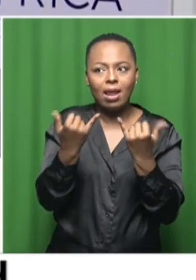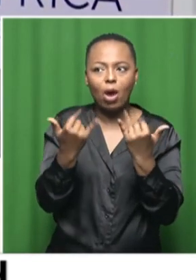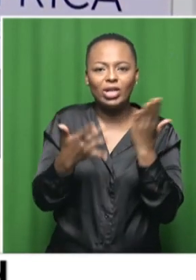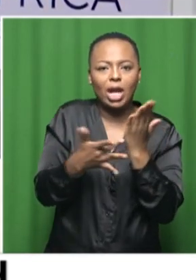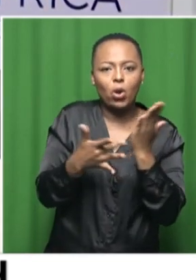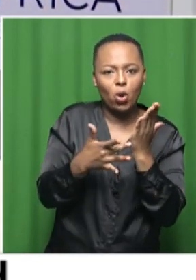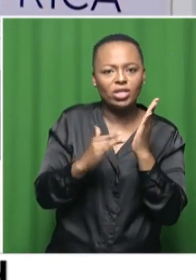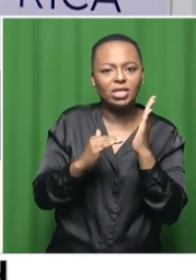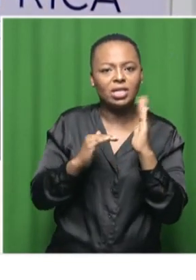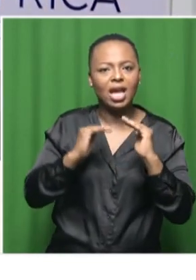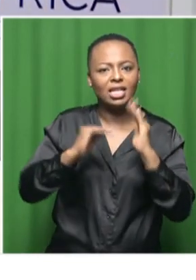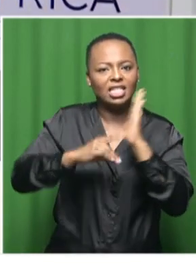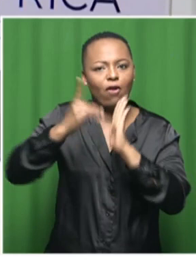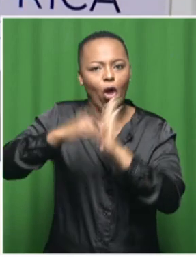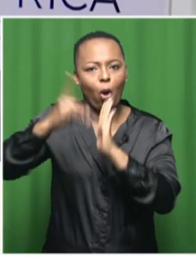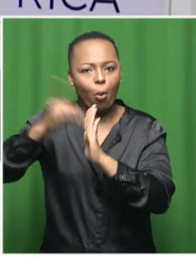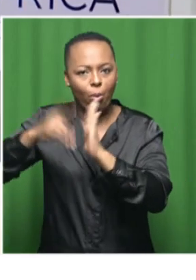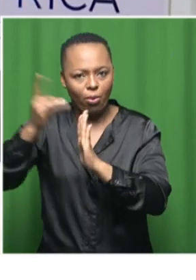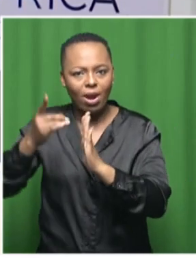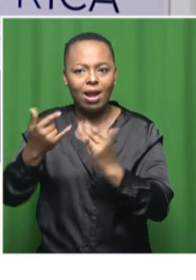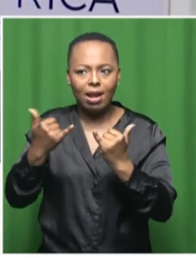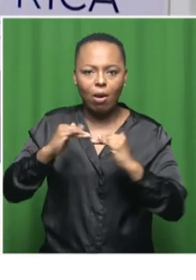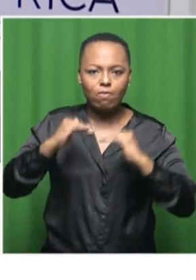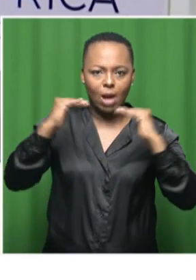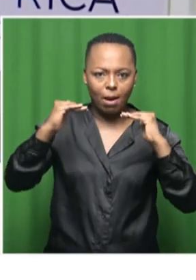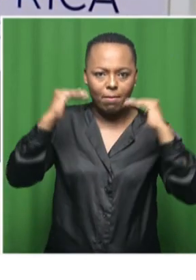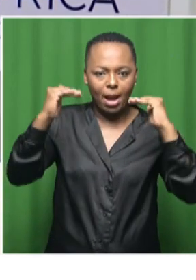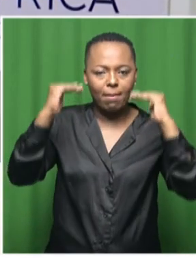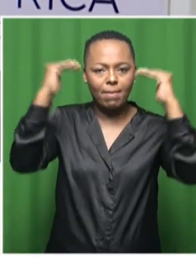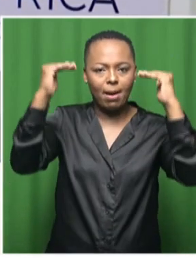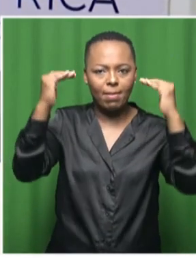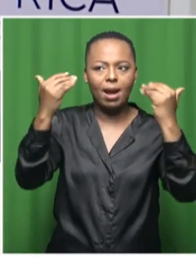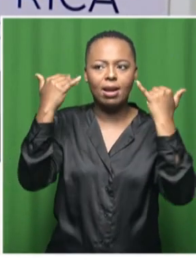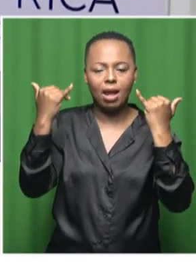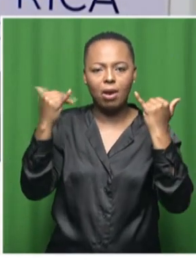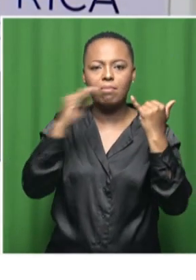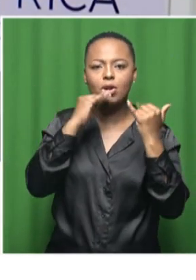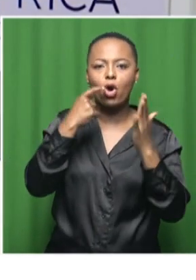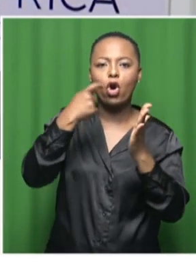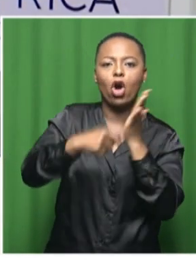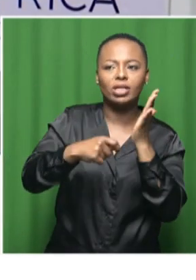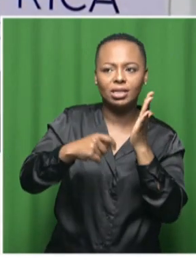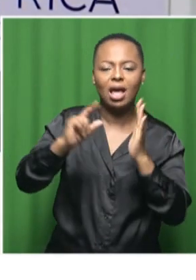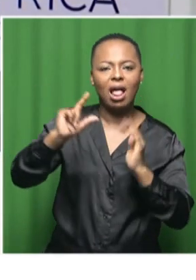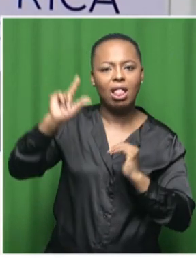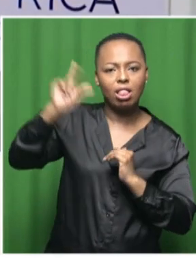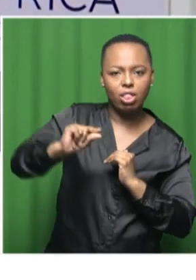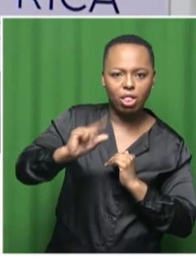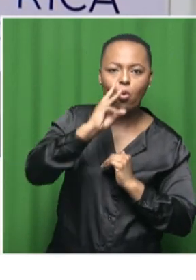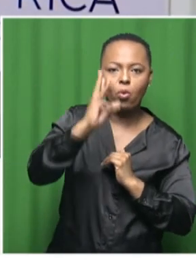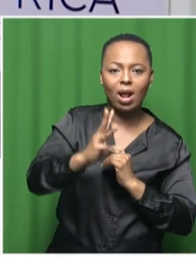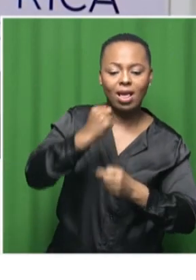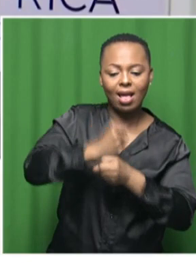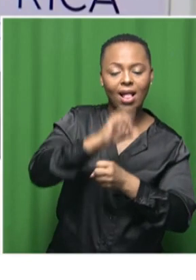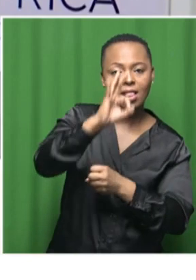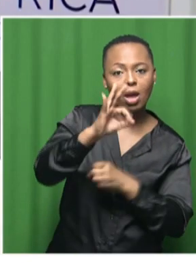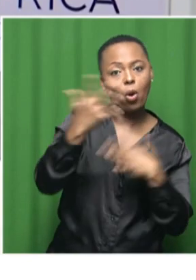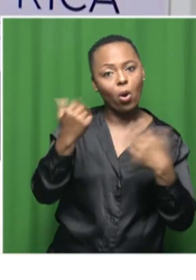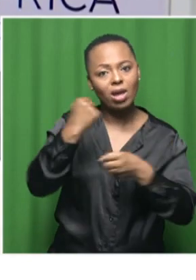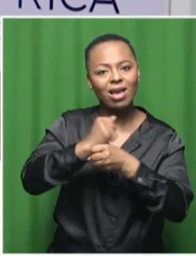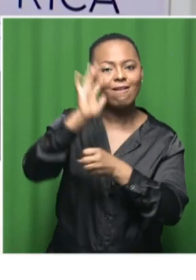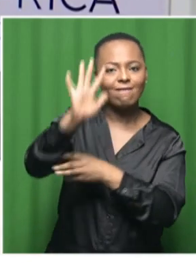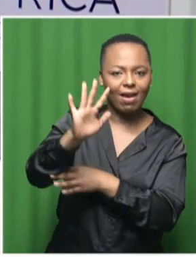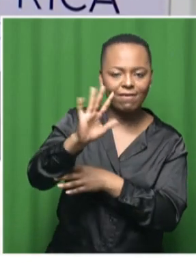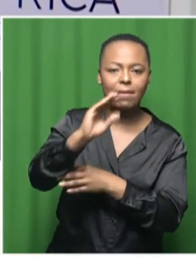advancement in technology, the cost curve is going to come down. And in fact, our estimate is that in the next 3 to 5 years, there's going to be